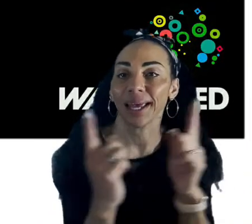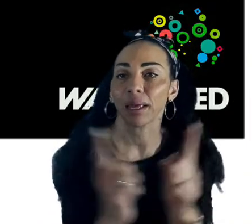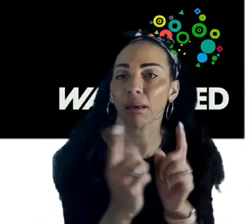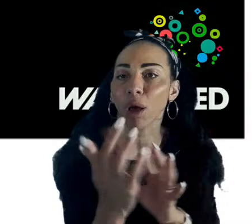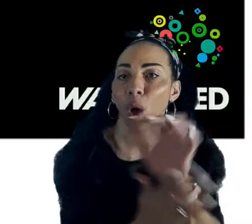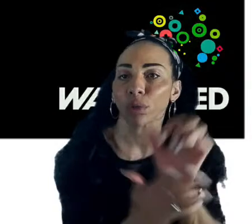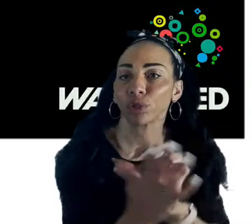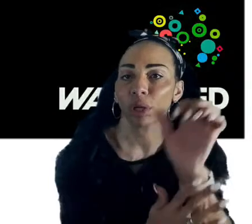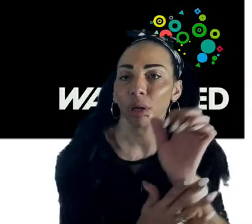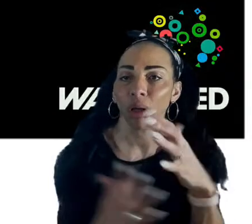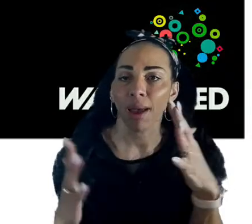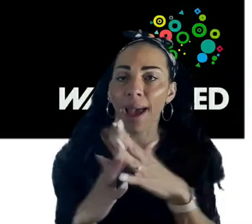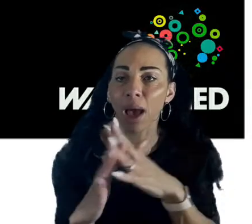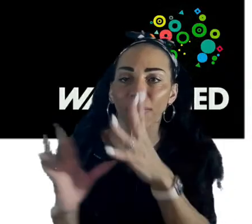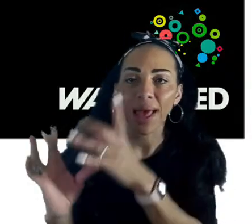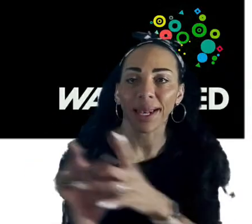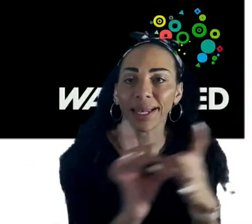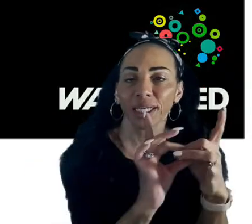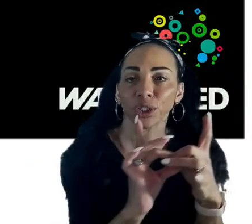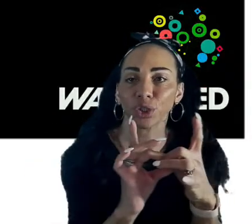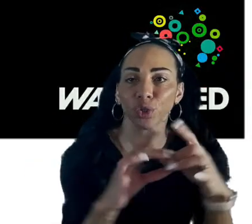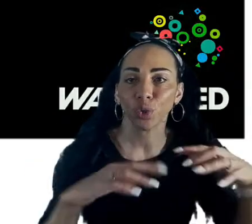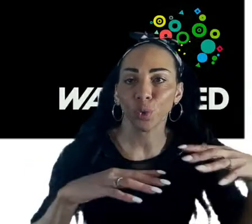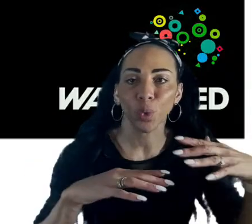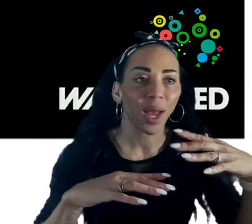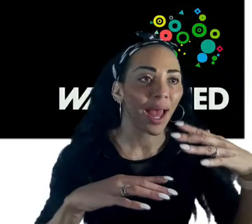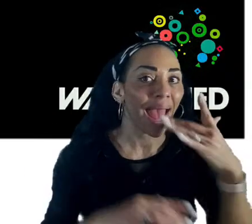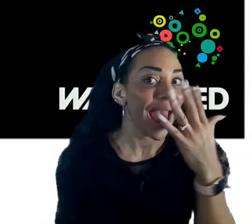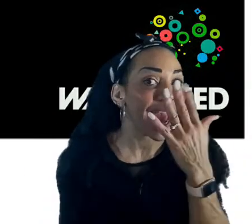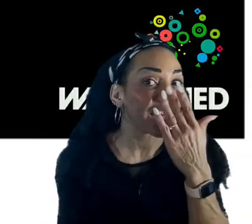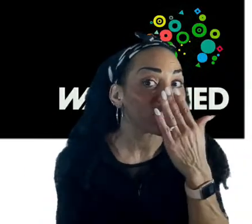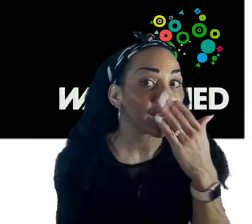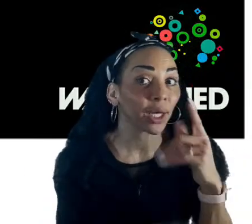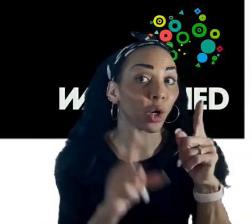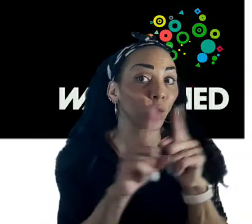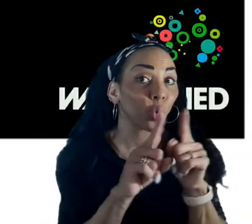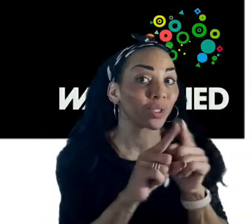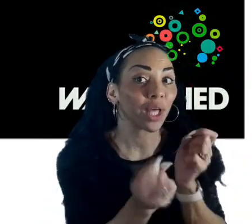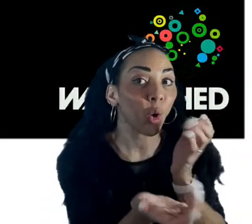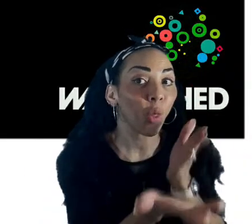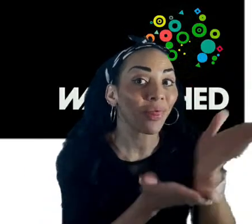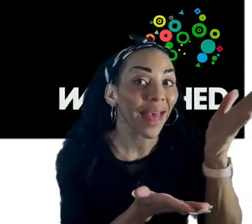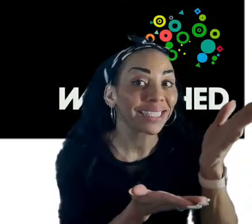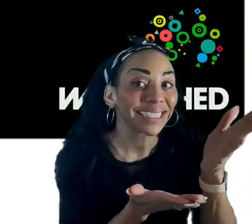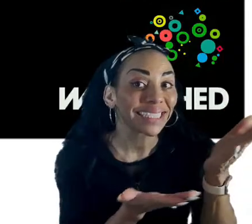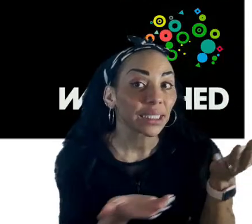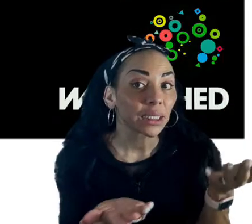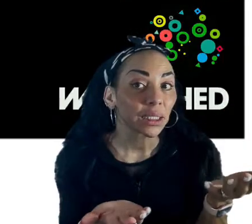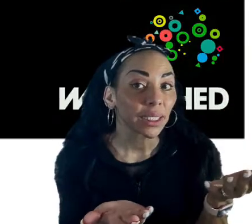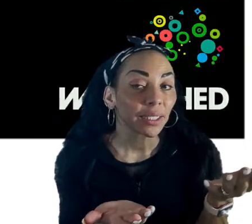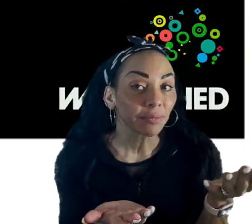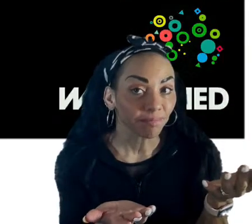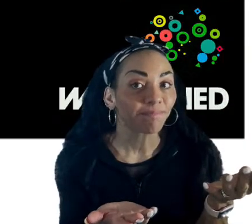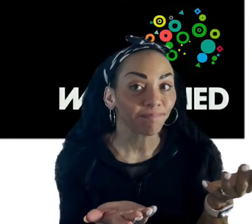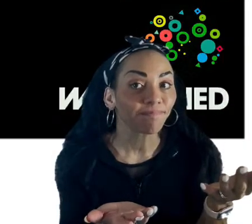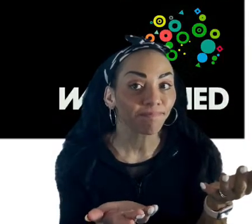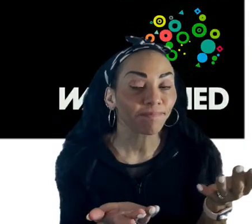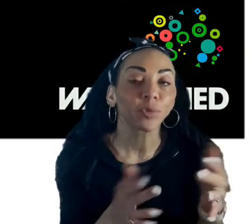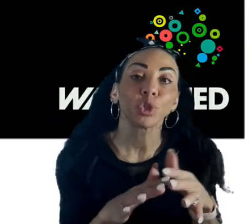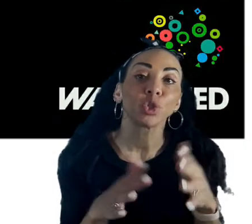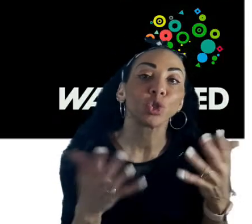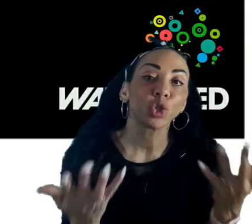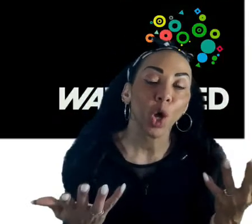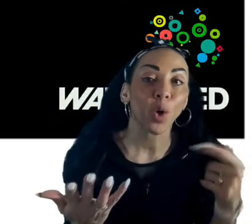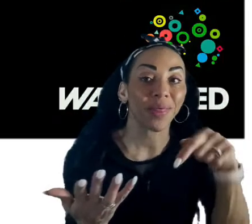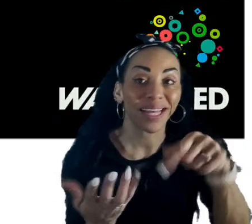with aging and being authentic. So I'm coming from this